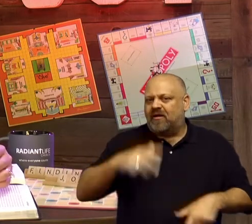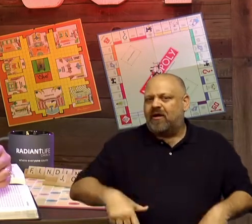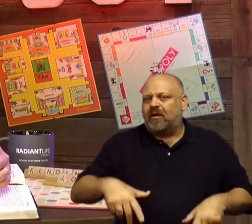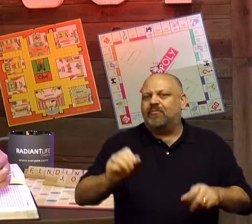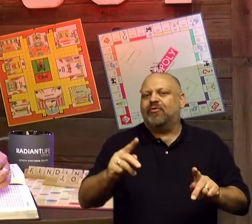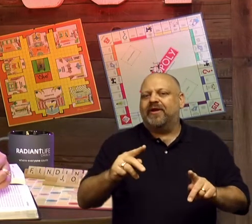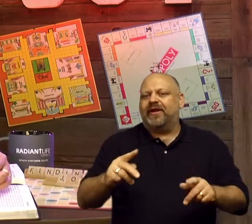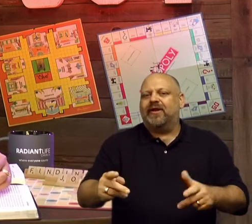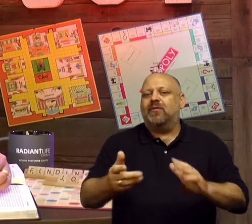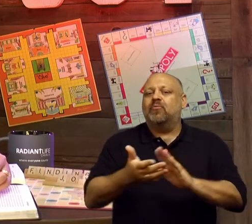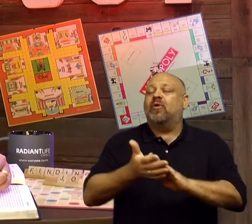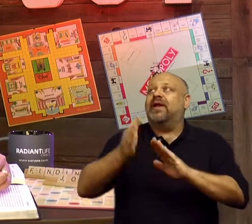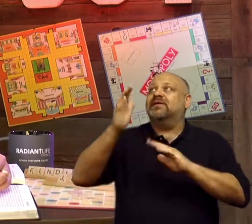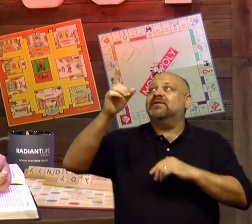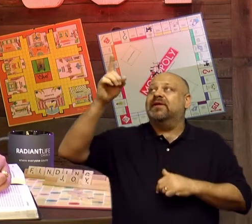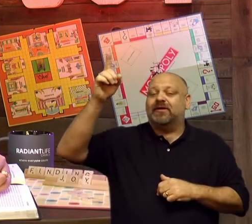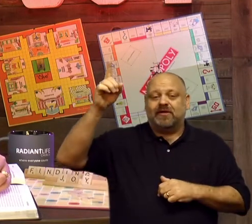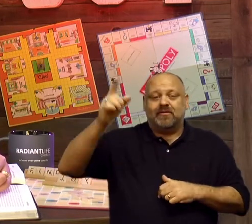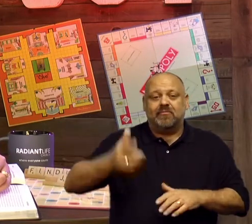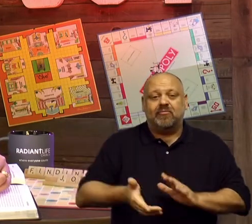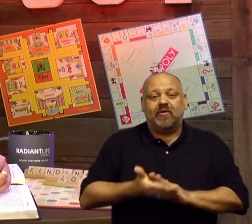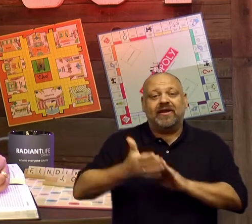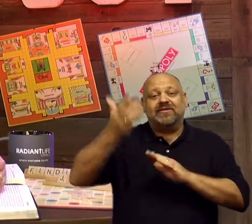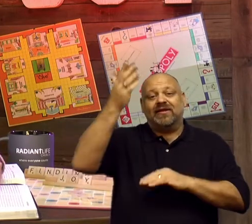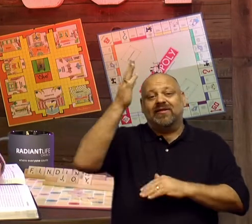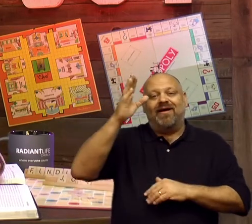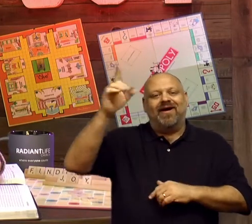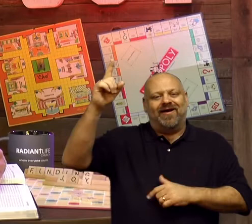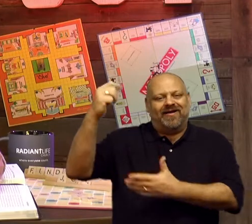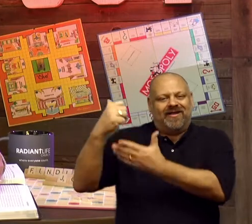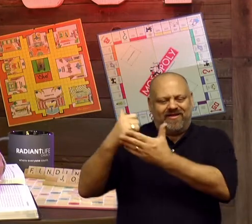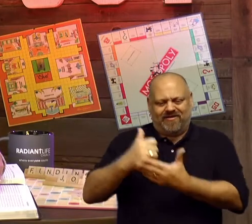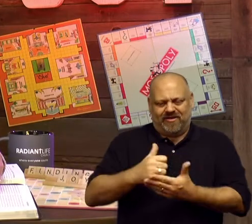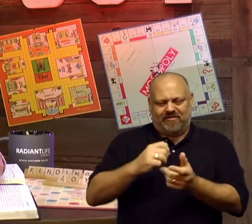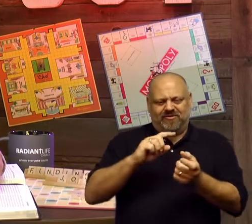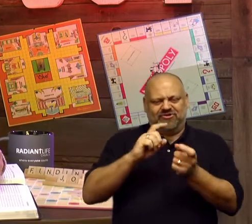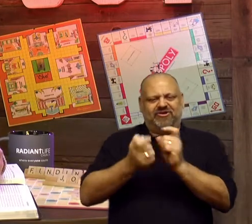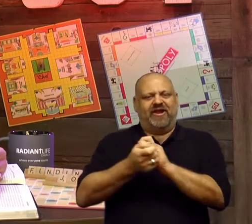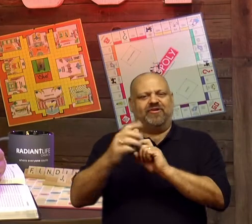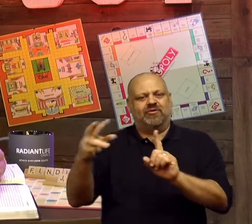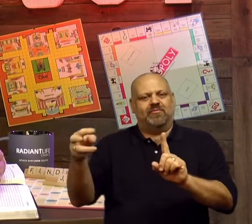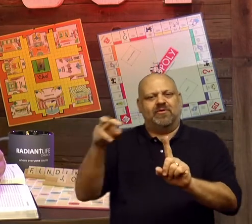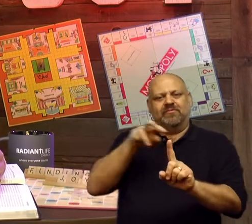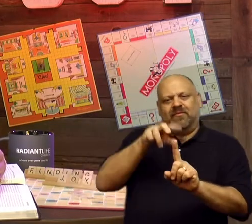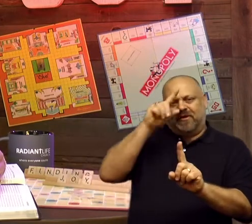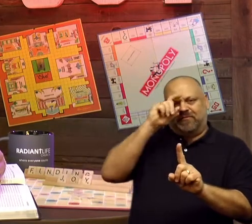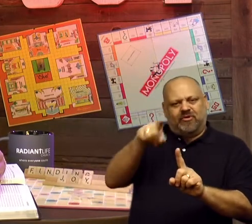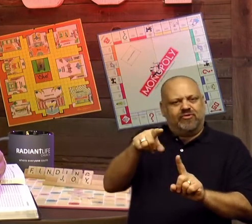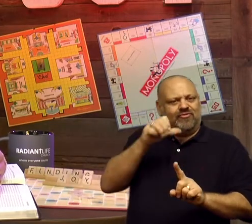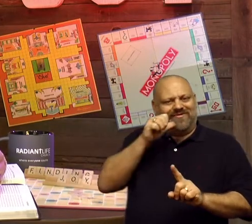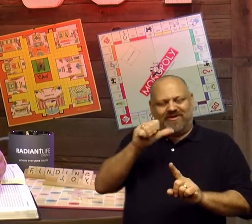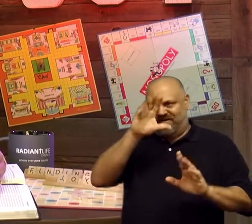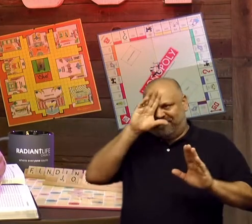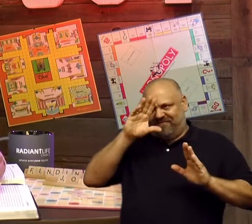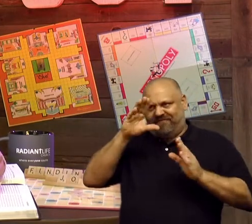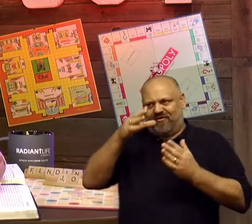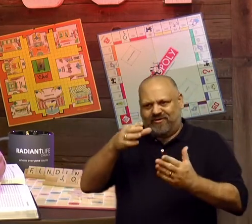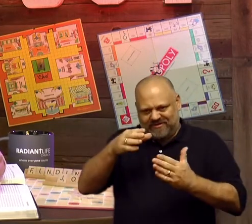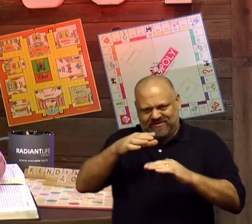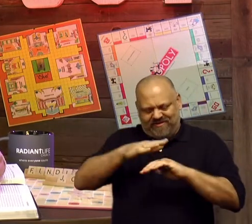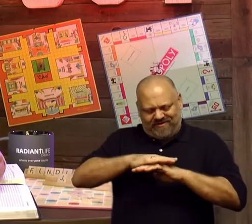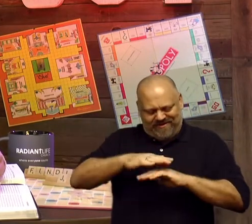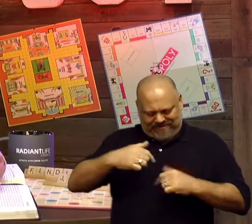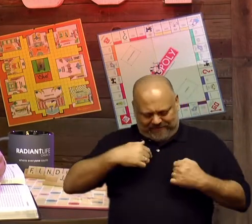reason and opportunity to praise Him. Praising God will help shift your perspective because you're no